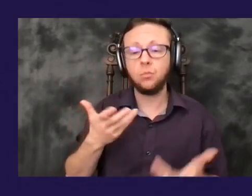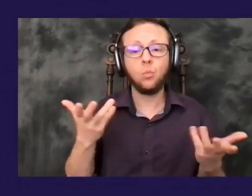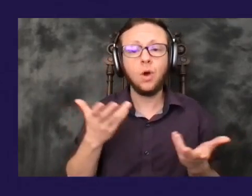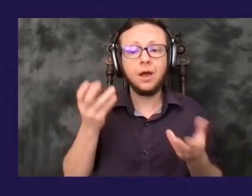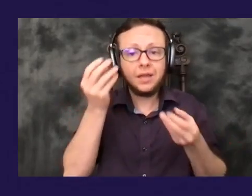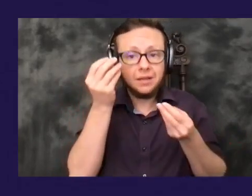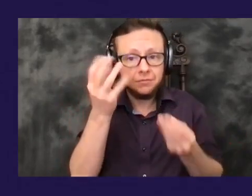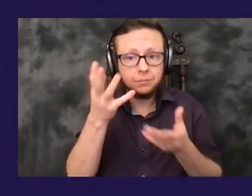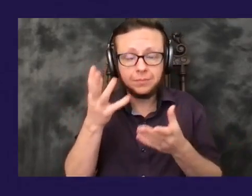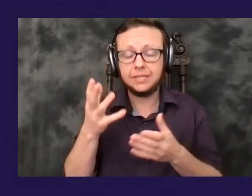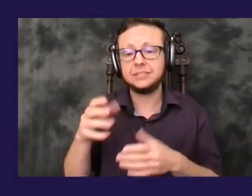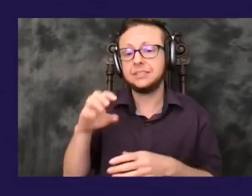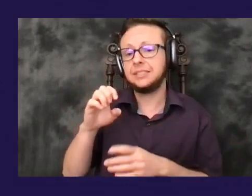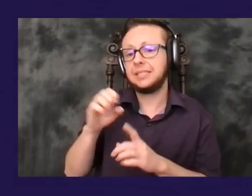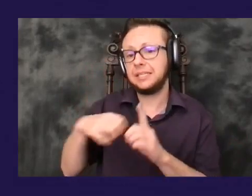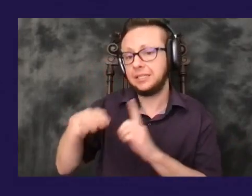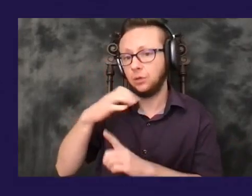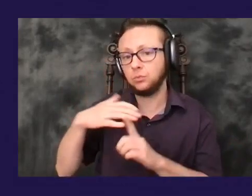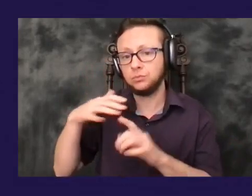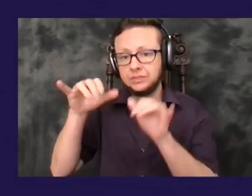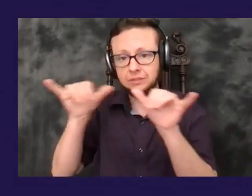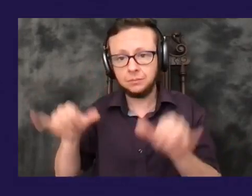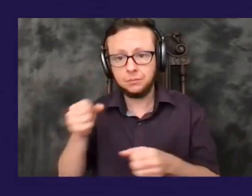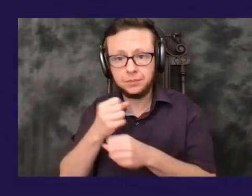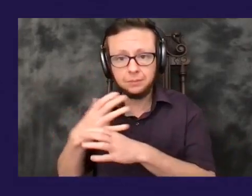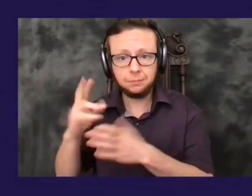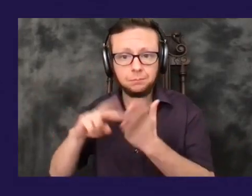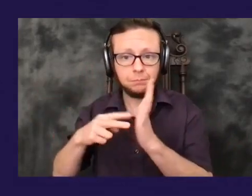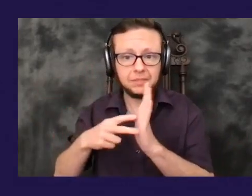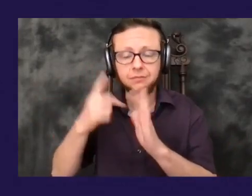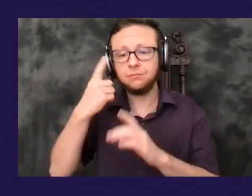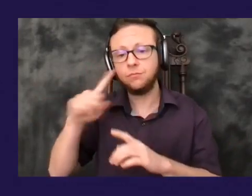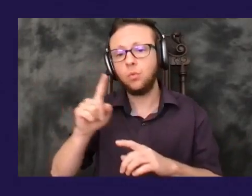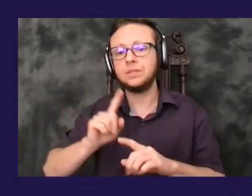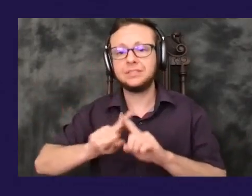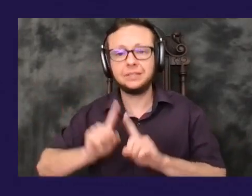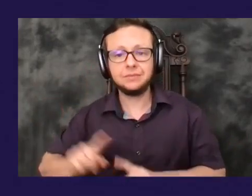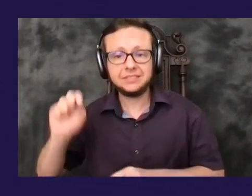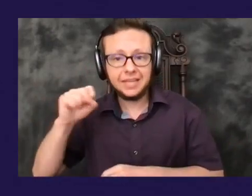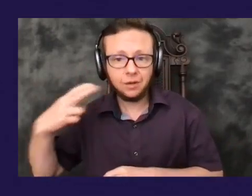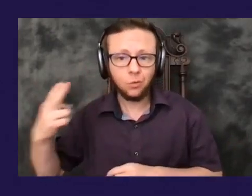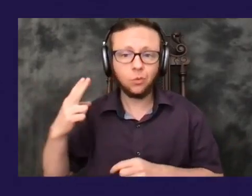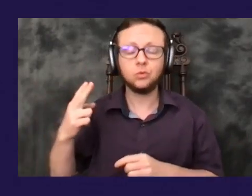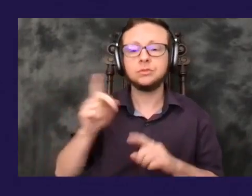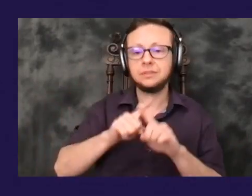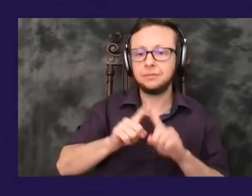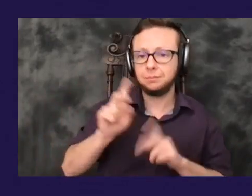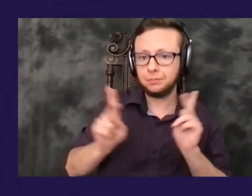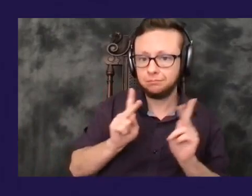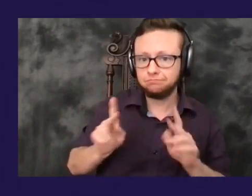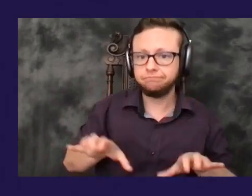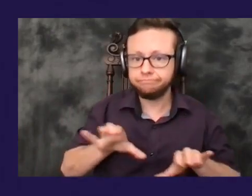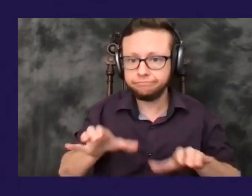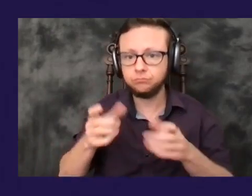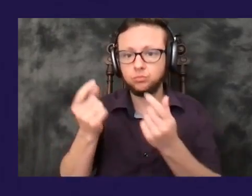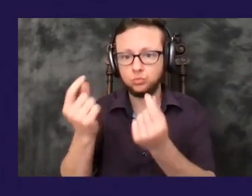ecosystem preparedness means for different actors and stakeholders, and what are the challenges and strategies for its implementation.